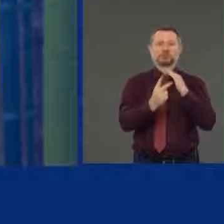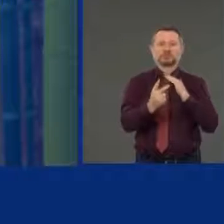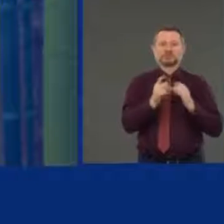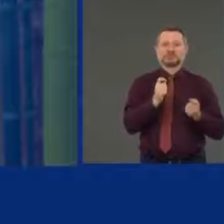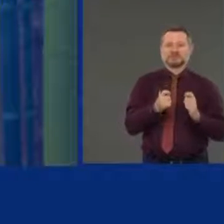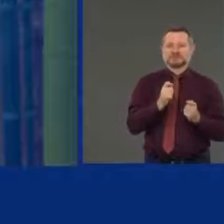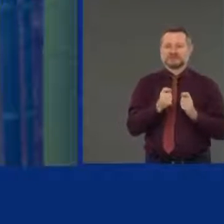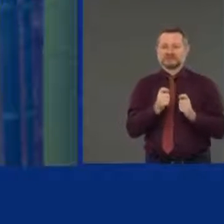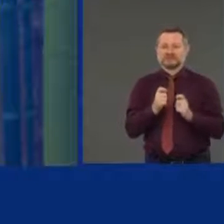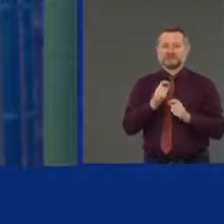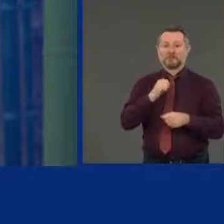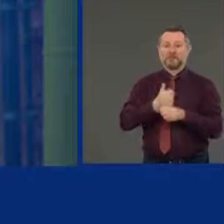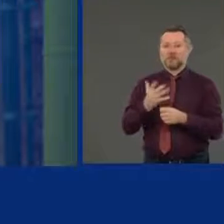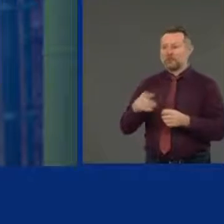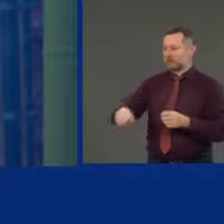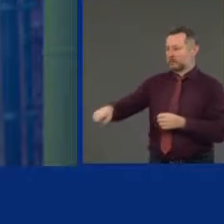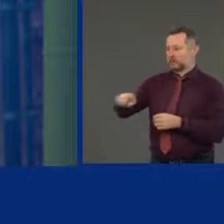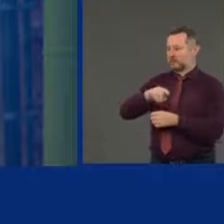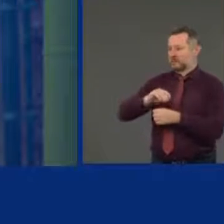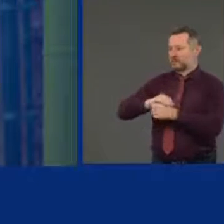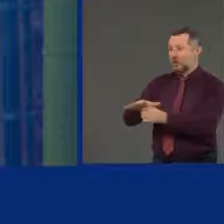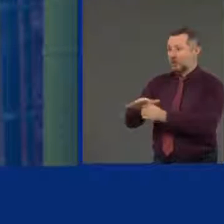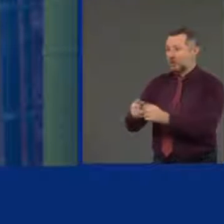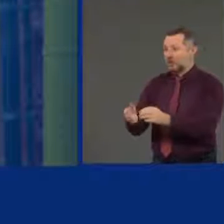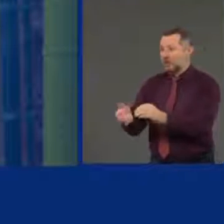based on the spread of the virus.